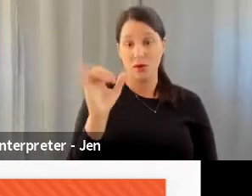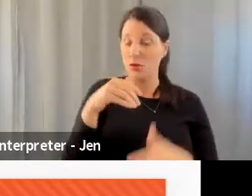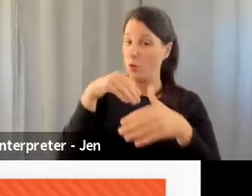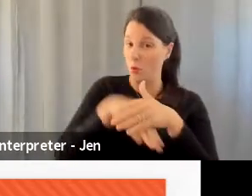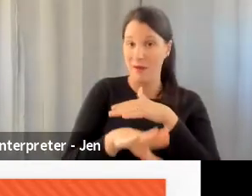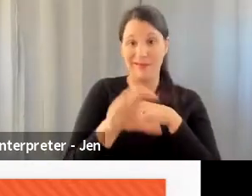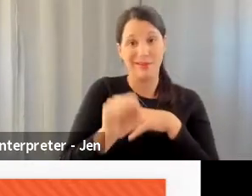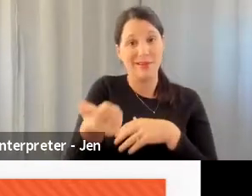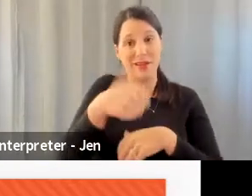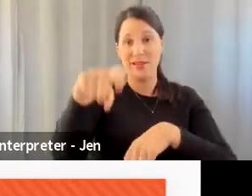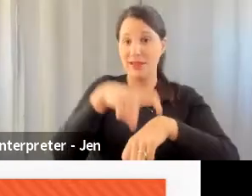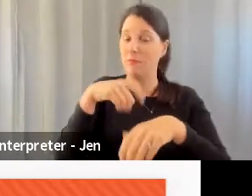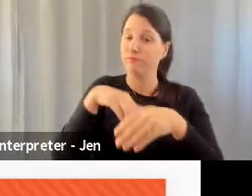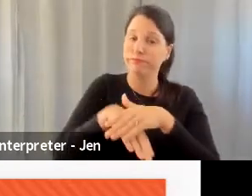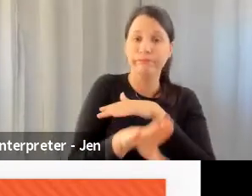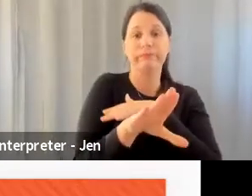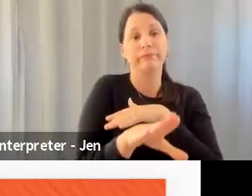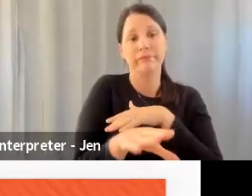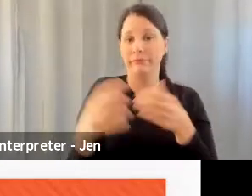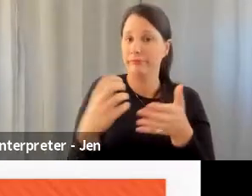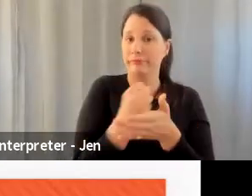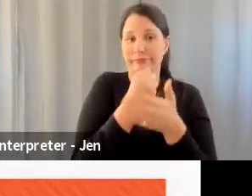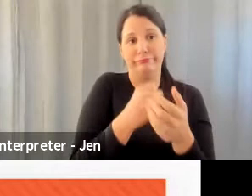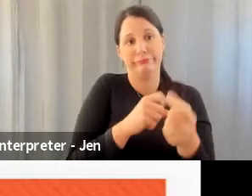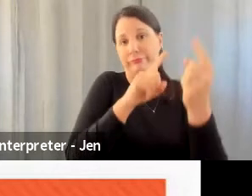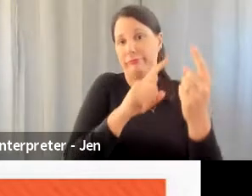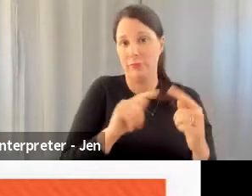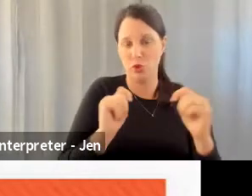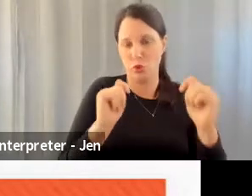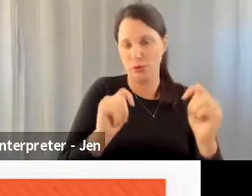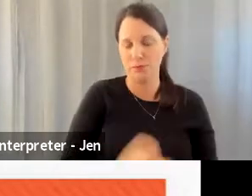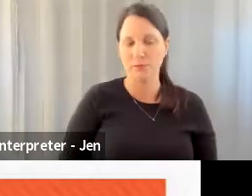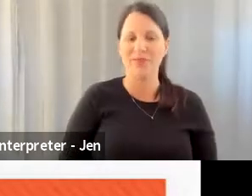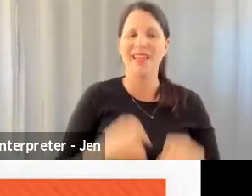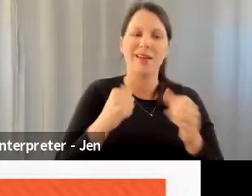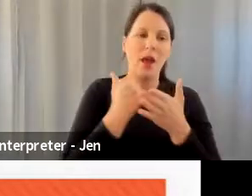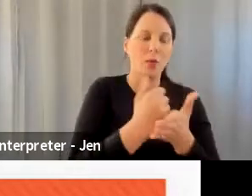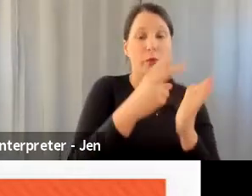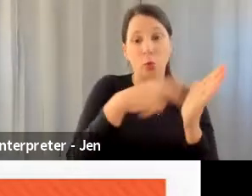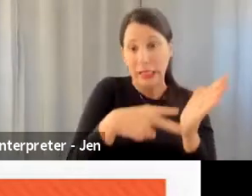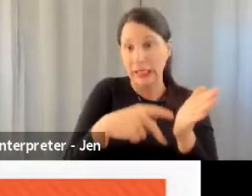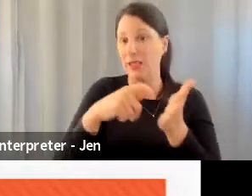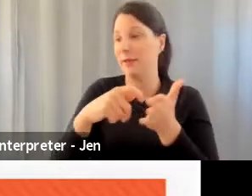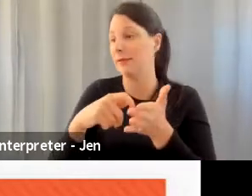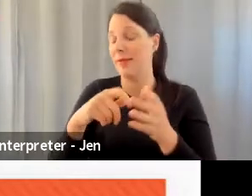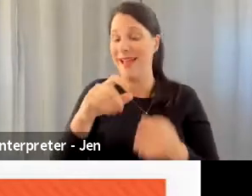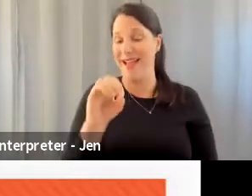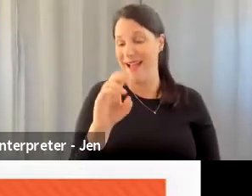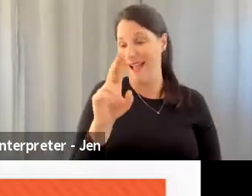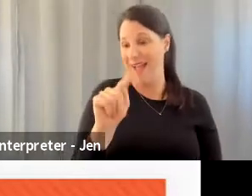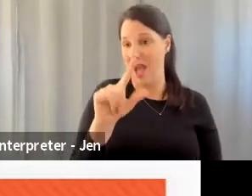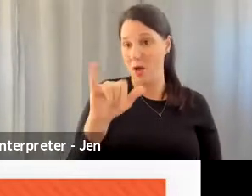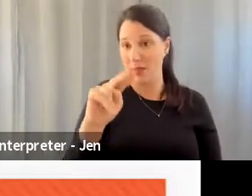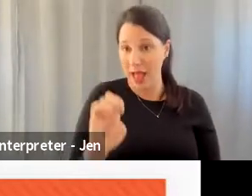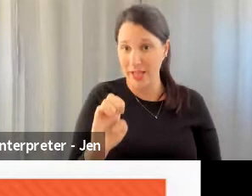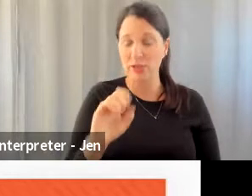any tutor at any time that works best for you. Tutors can assist with everything from reading, outlining, essay writing, and proofreading. The PASS Center has moved online